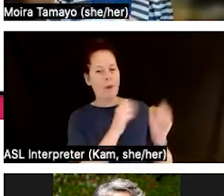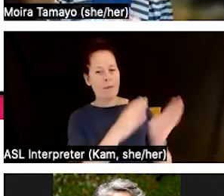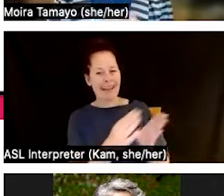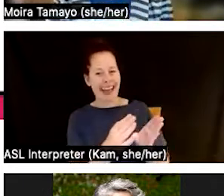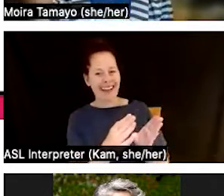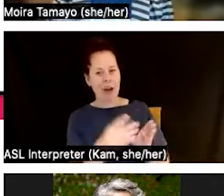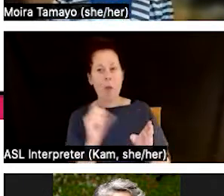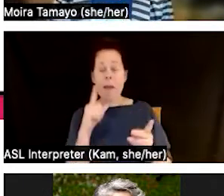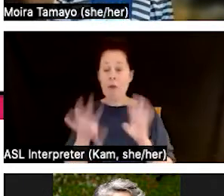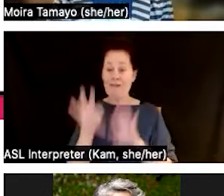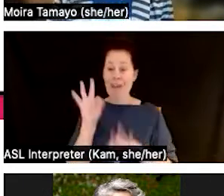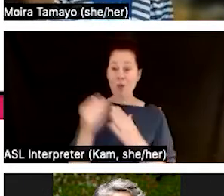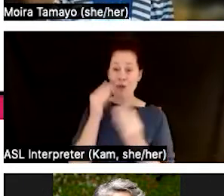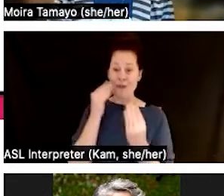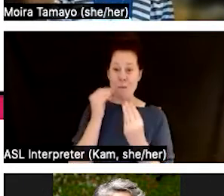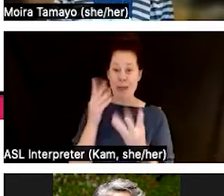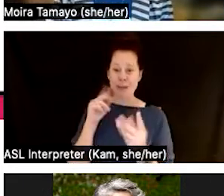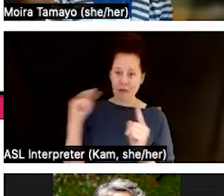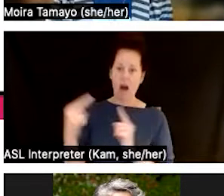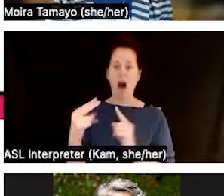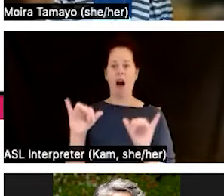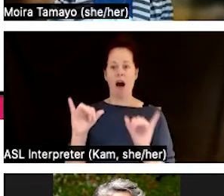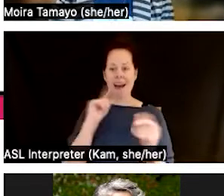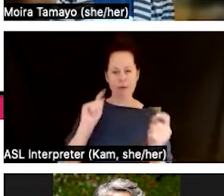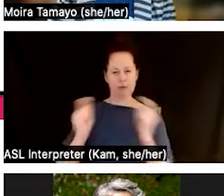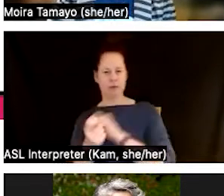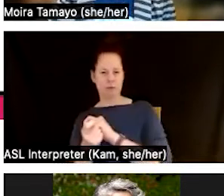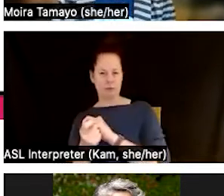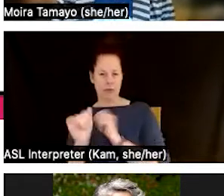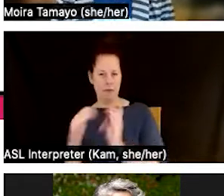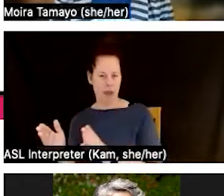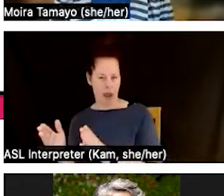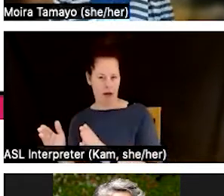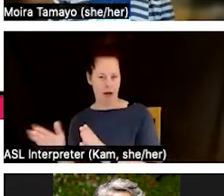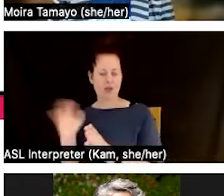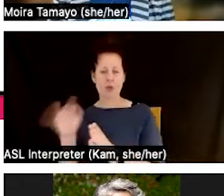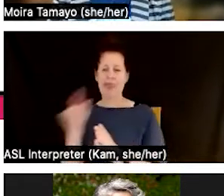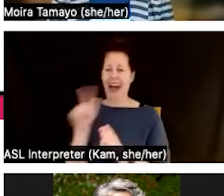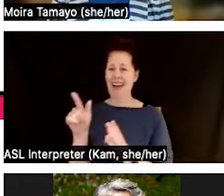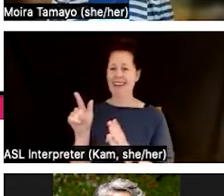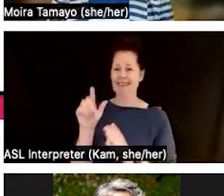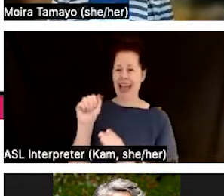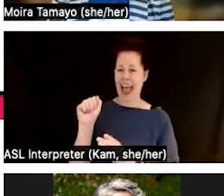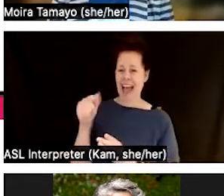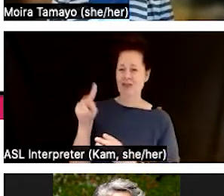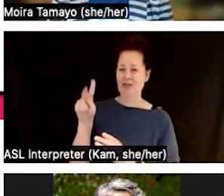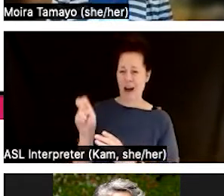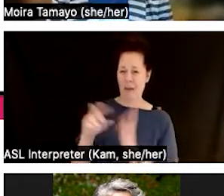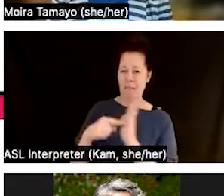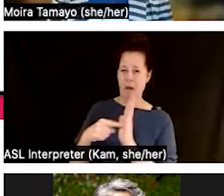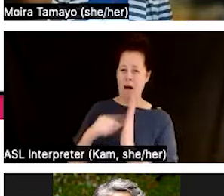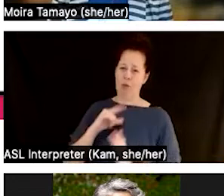you may need to include modifications to that plan. So it is an excellent model. See,